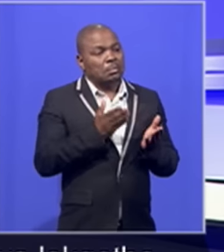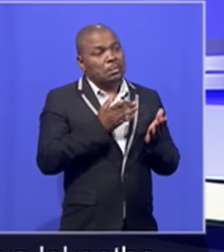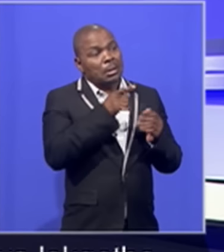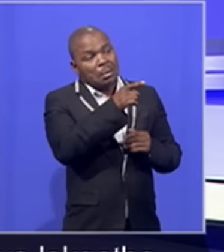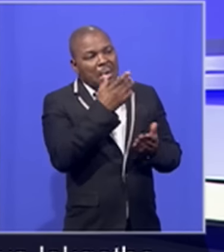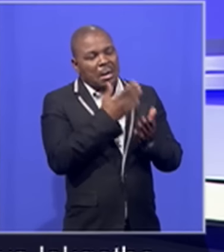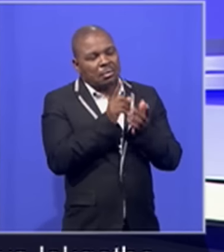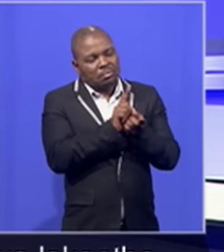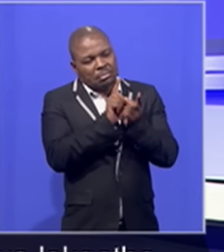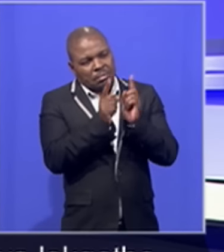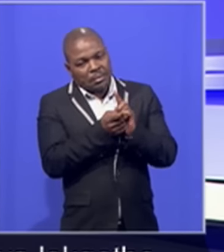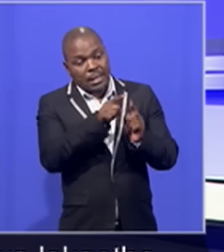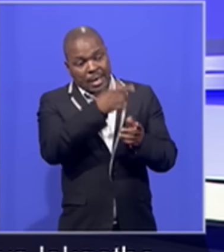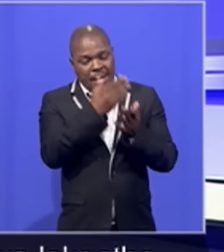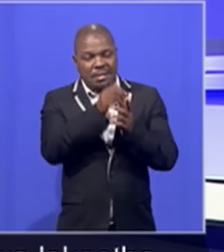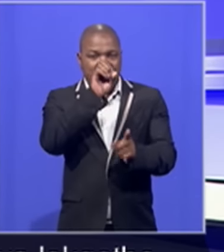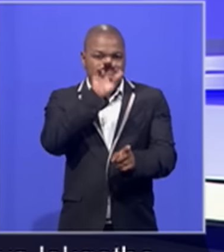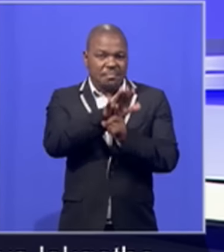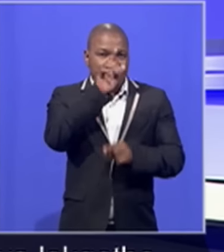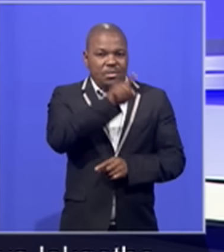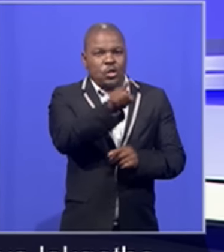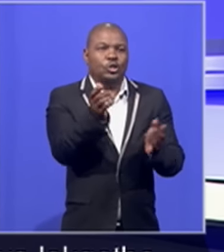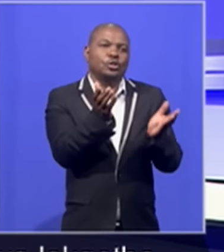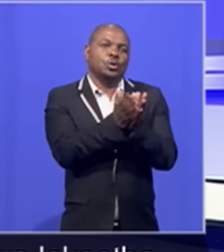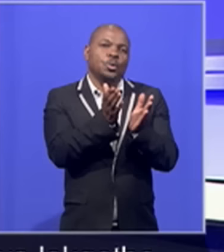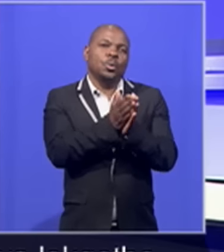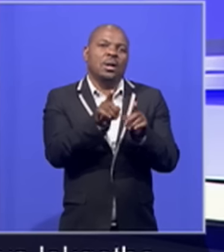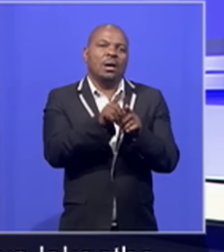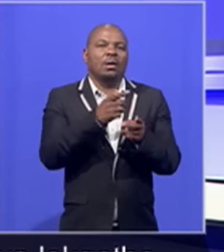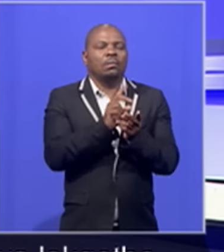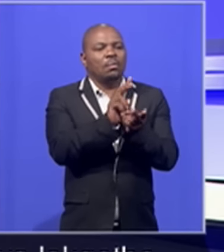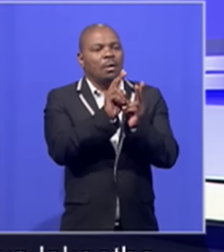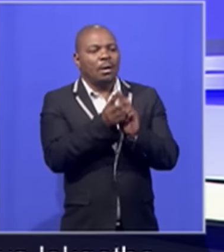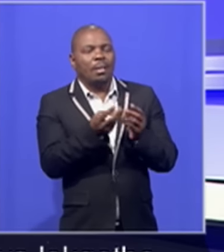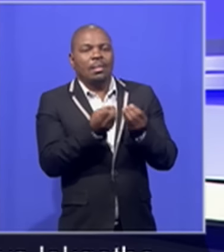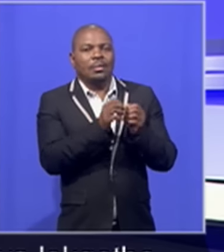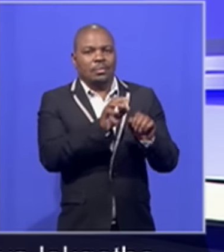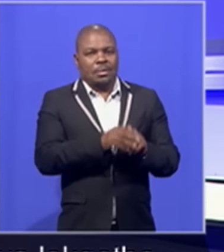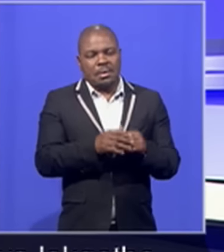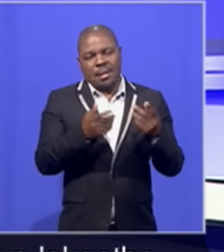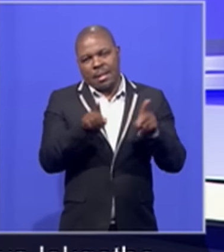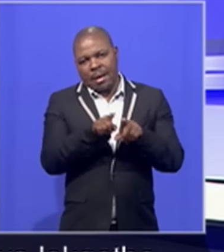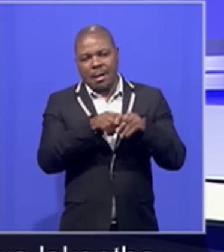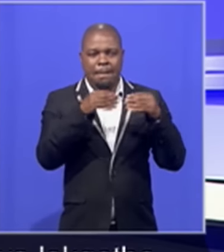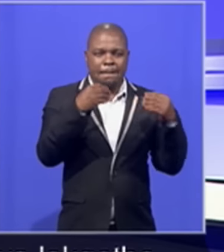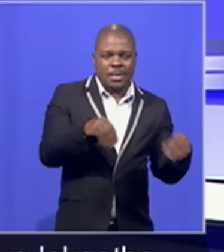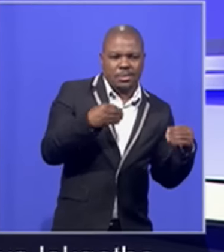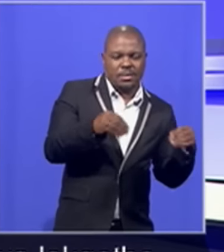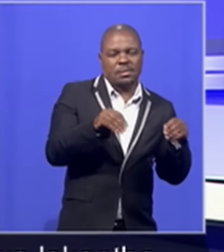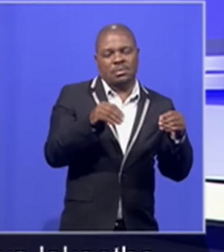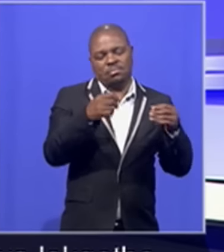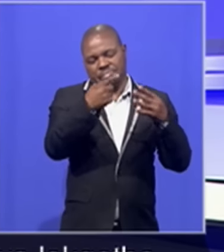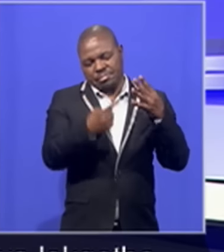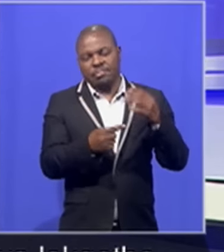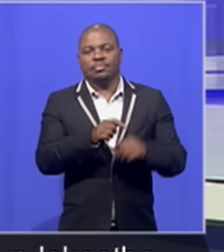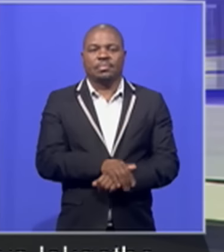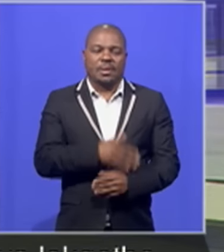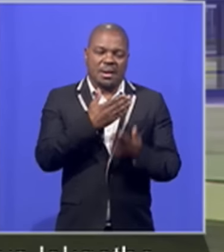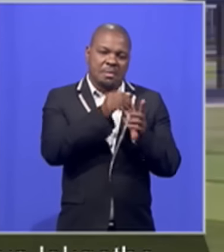le le ka amang dikolo tse di tlamelang ka ditirelo tsa go hirisa dithoto tsa tsona, mabentlele le tse dingwe.